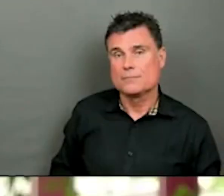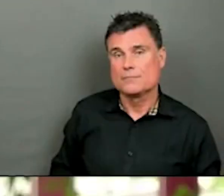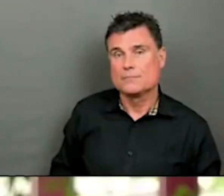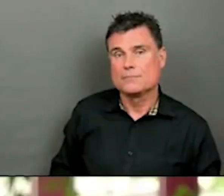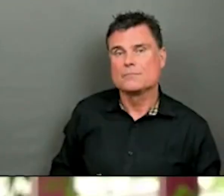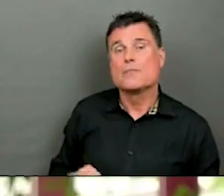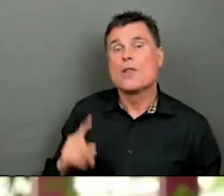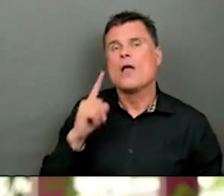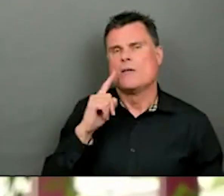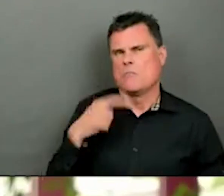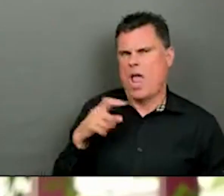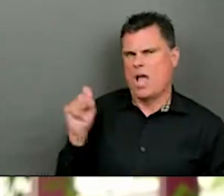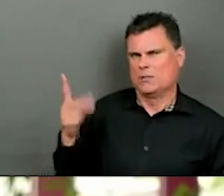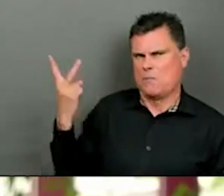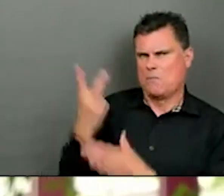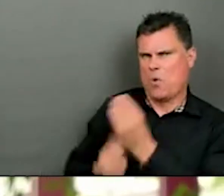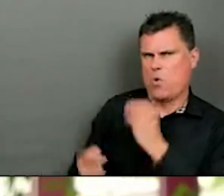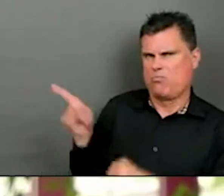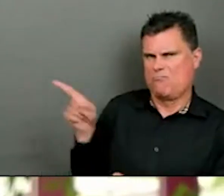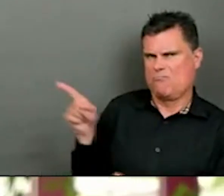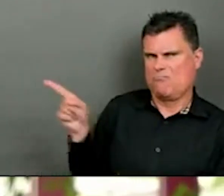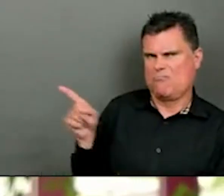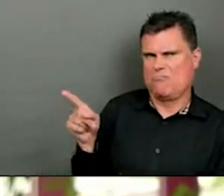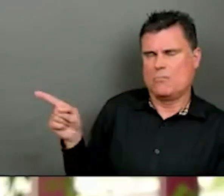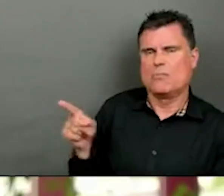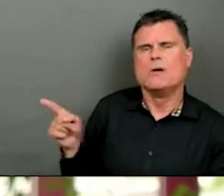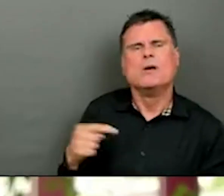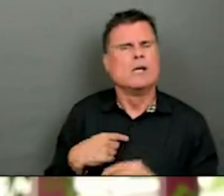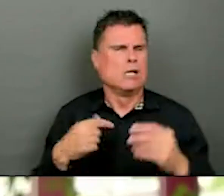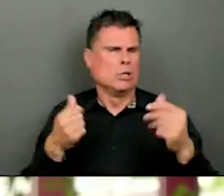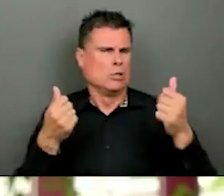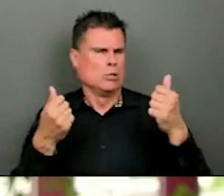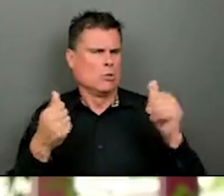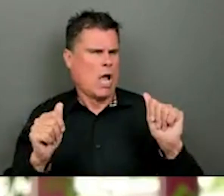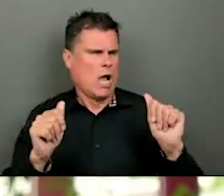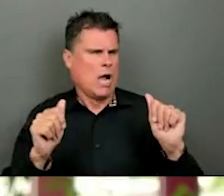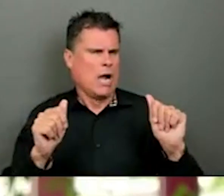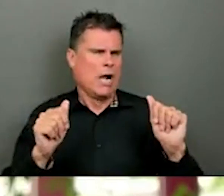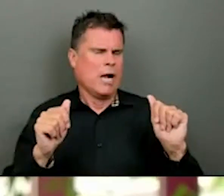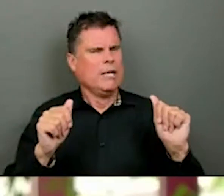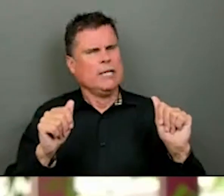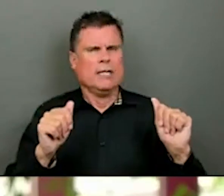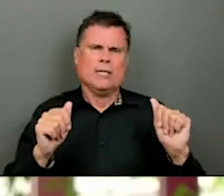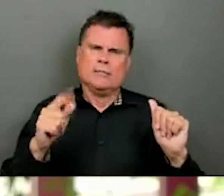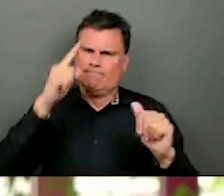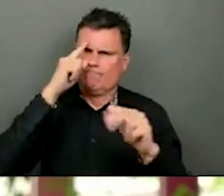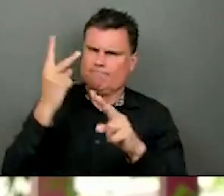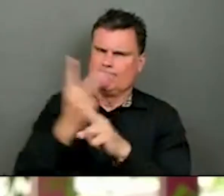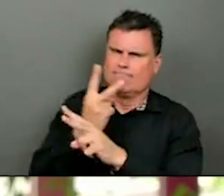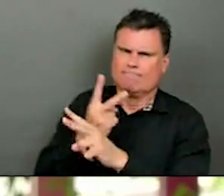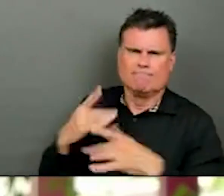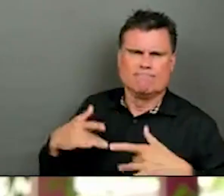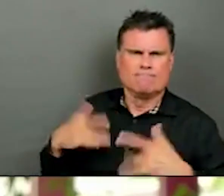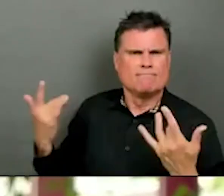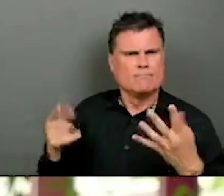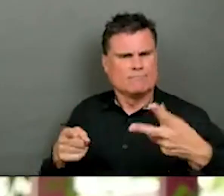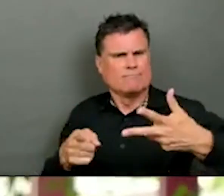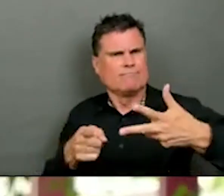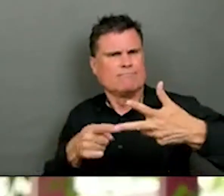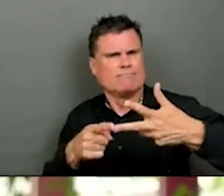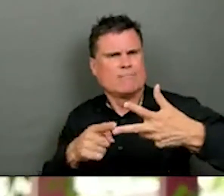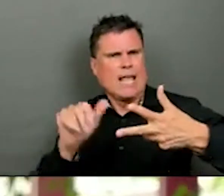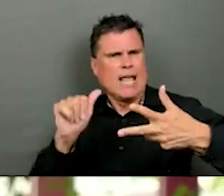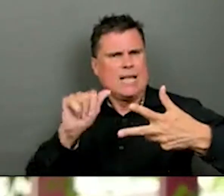For both Dr. Henry and Minister Dix, I'm trying to get an understanding of where we're at with AstraZeneca. I understand there's been